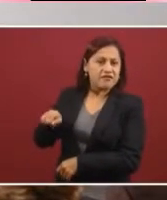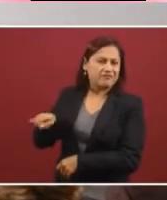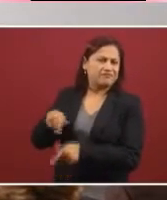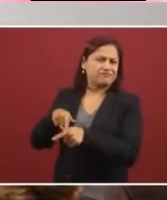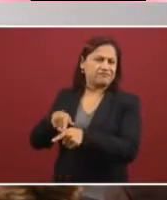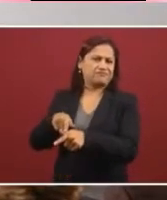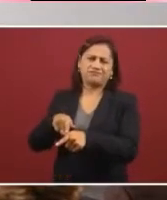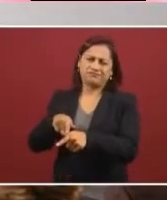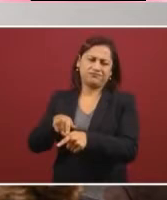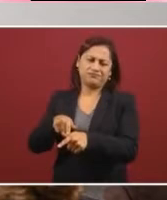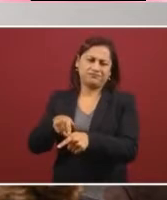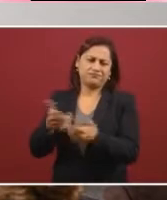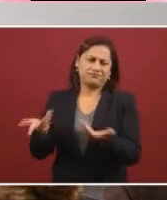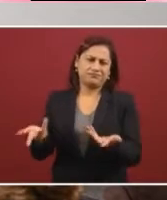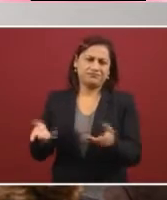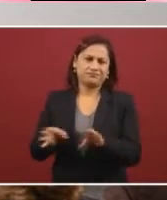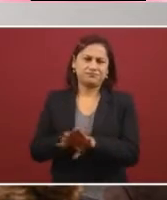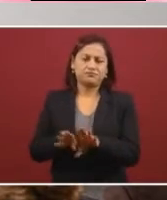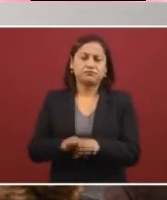I recall